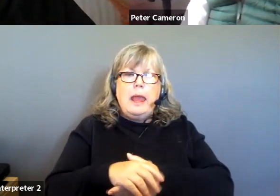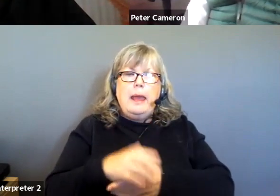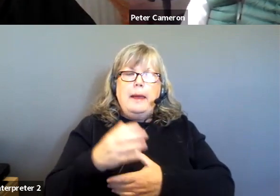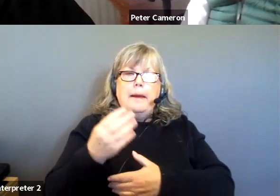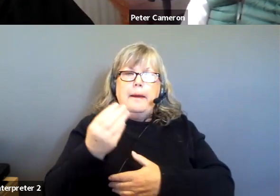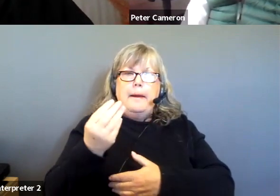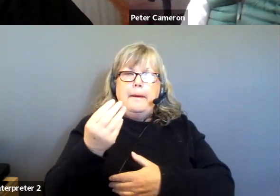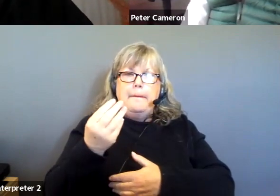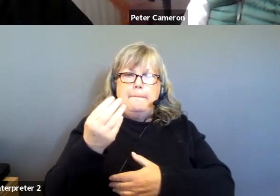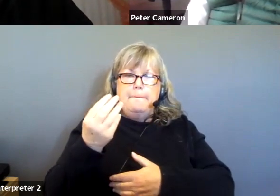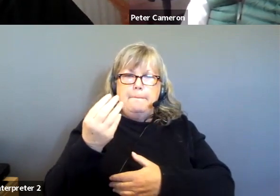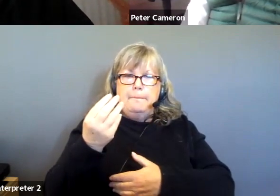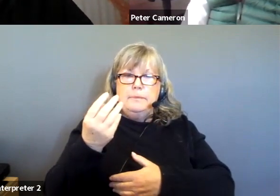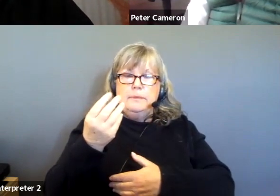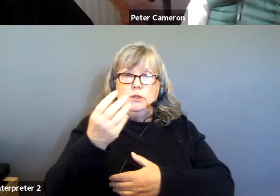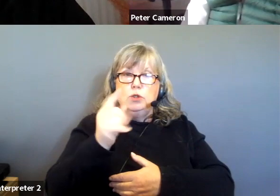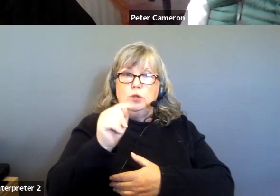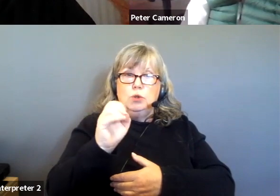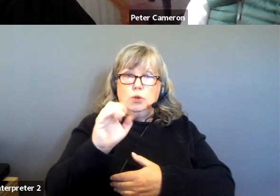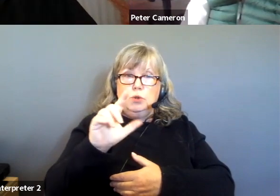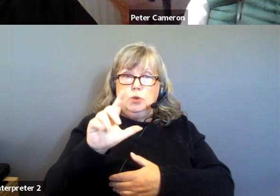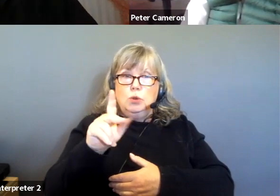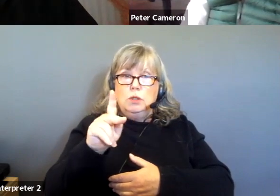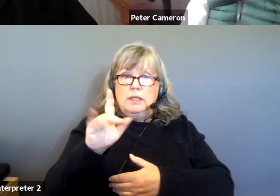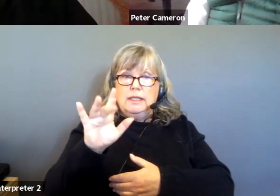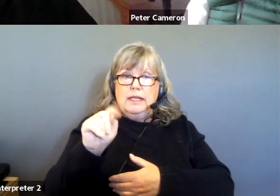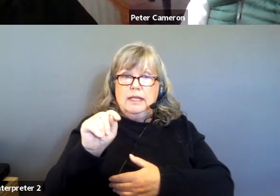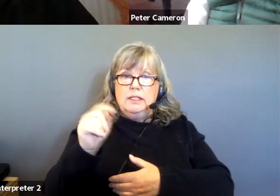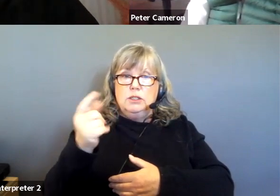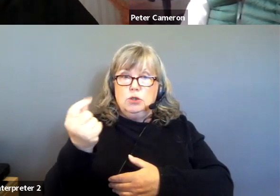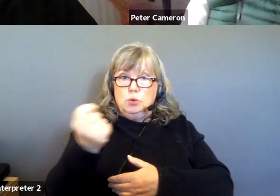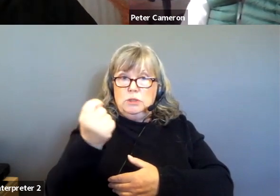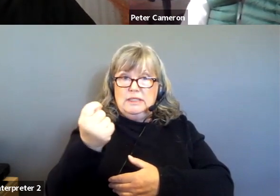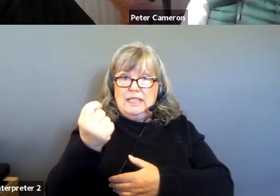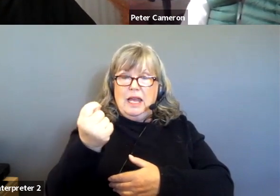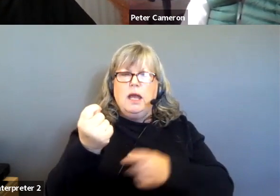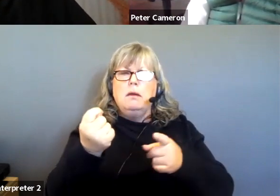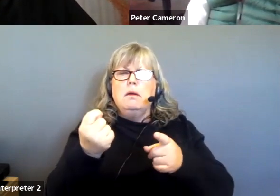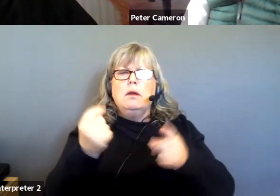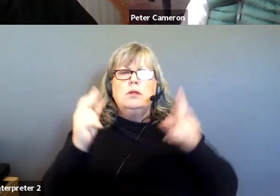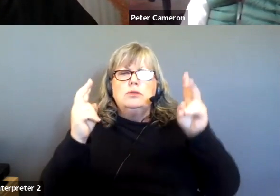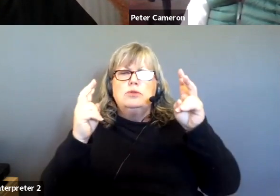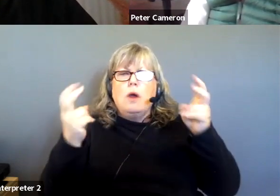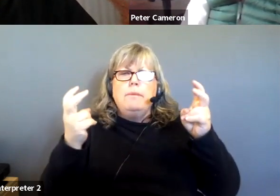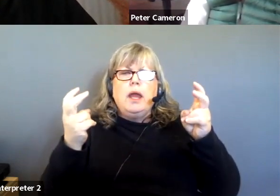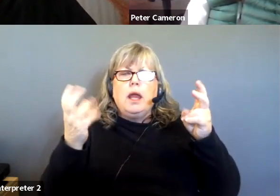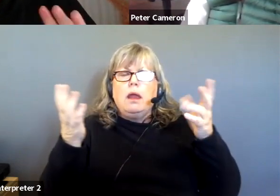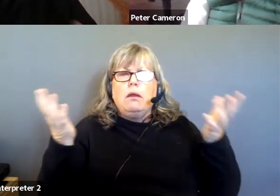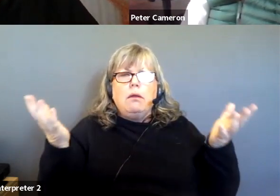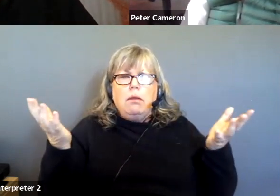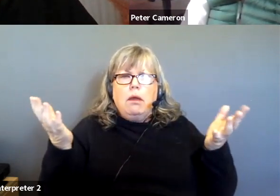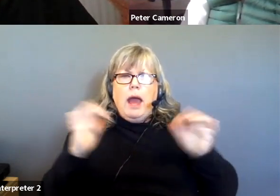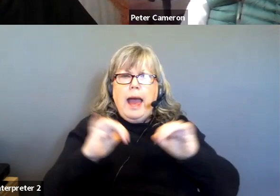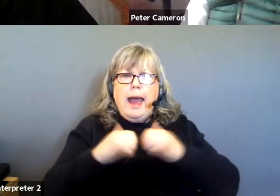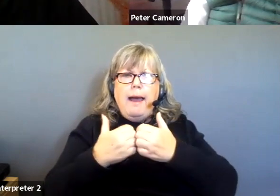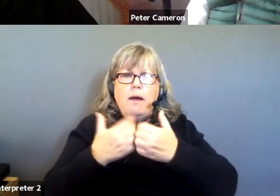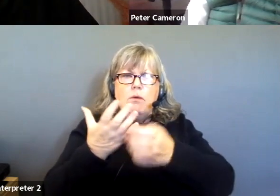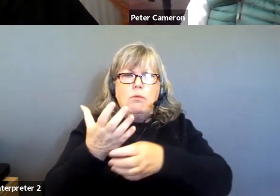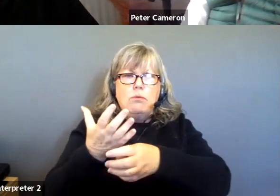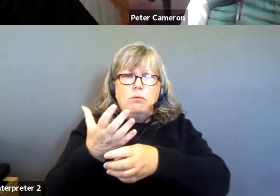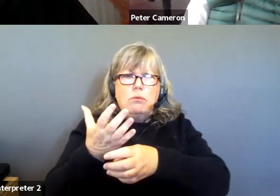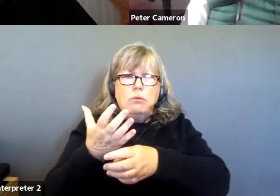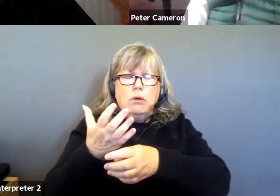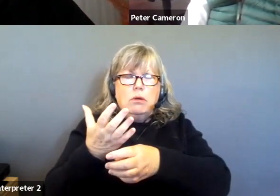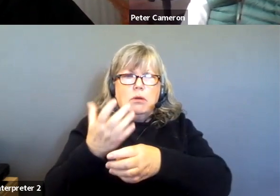on participant feedback for the most part. So if there's a topic that you haven't heard of us speak about yet,